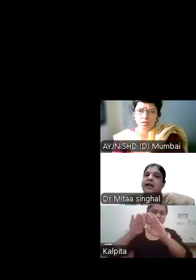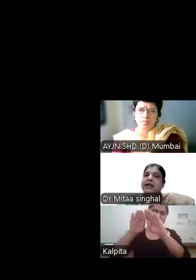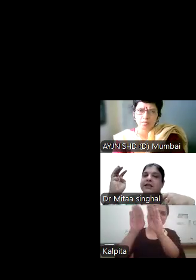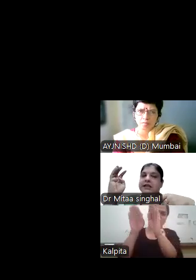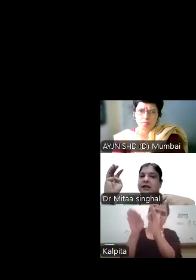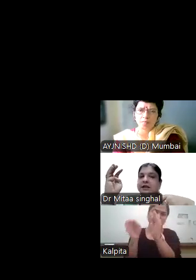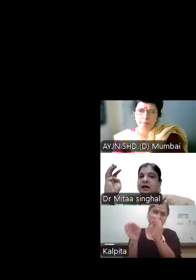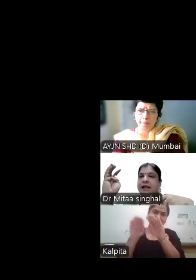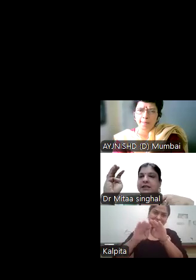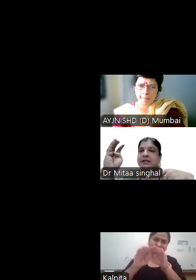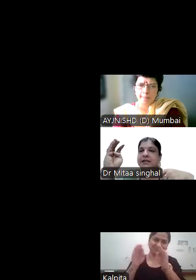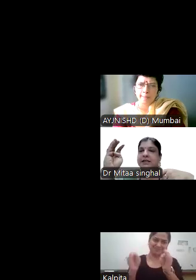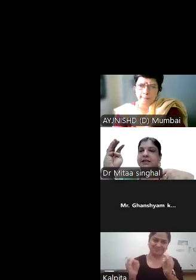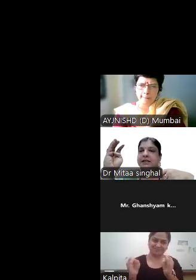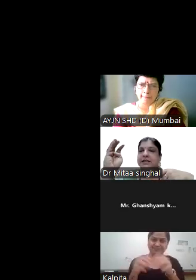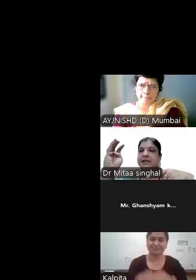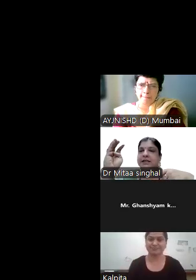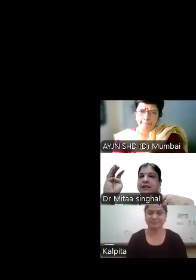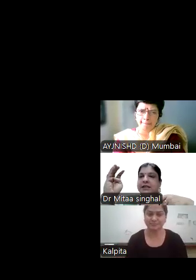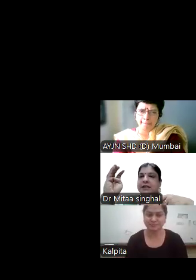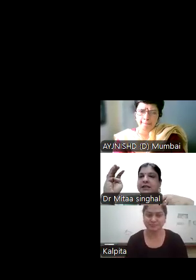Then there is another high risk.